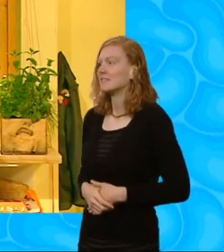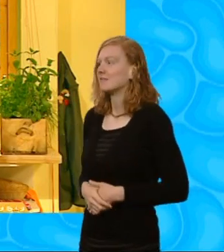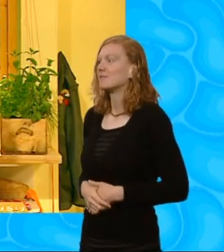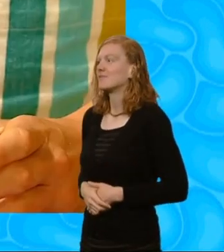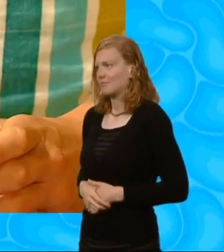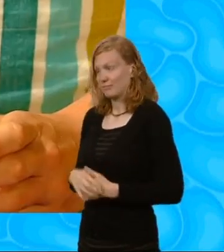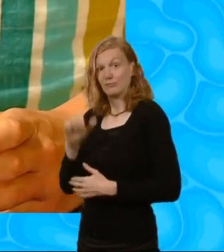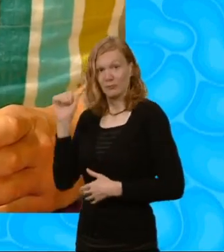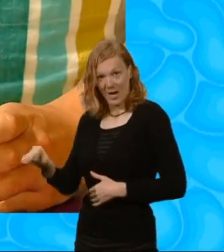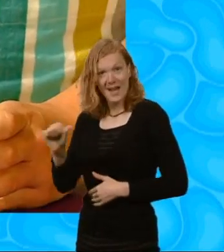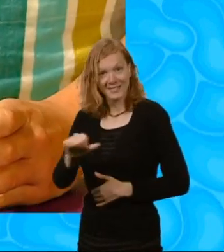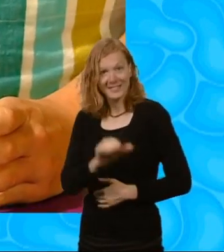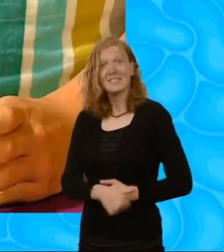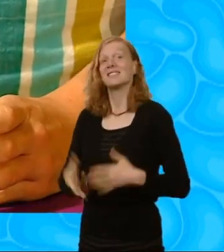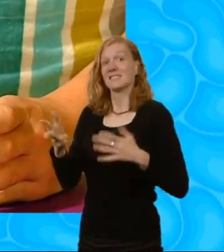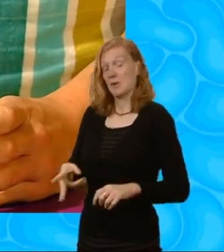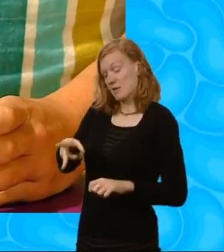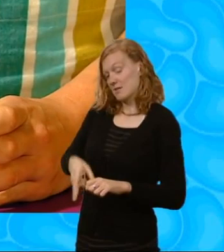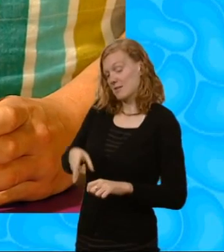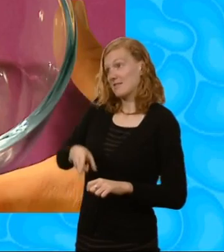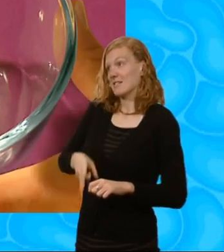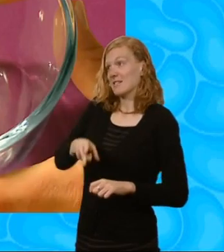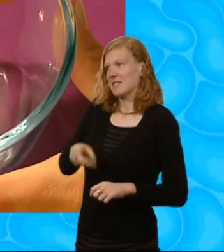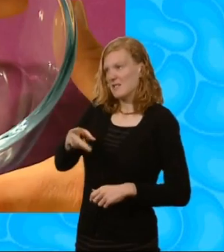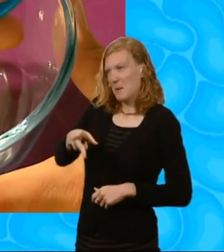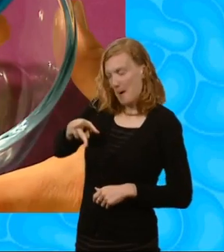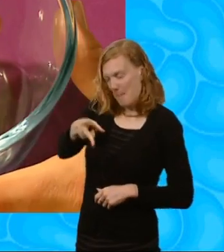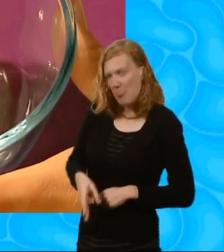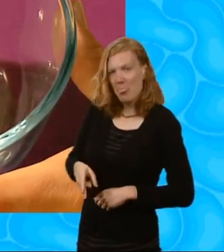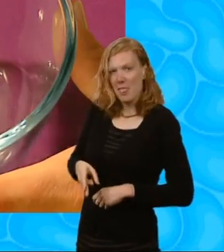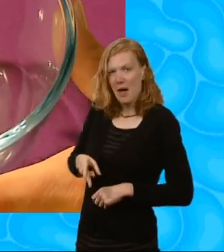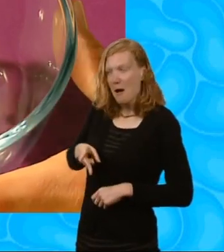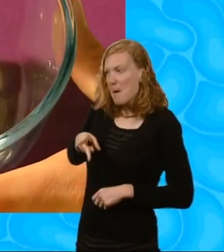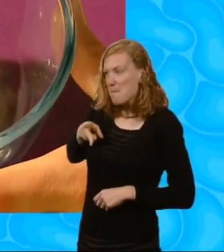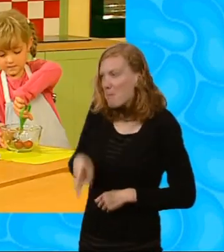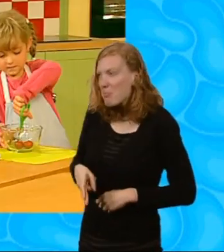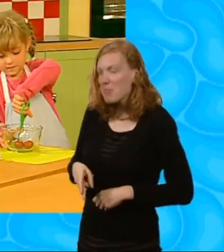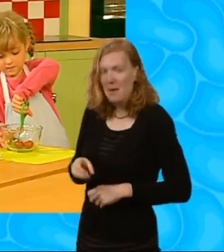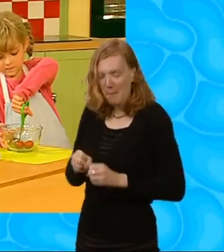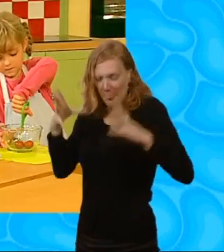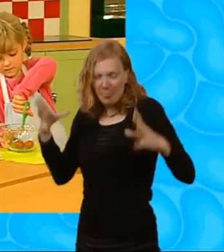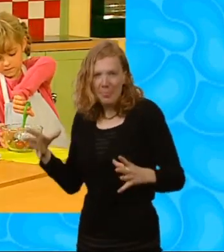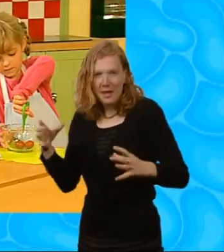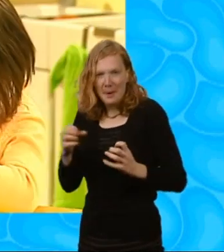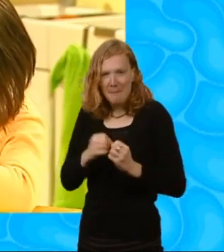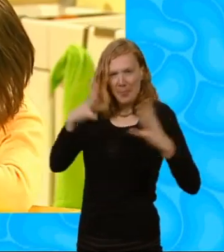explode. And we'll start with small little snips, and then we'll do bigger ones. Look at them. Oh,